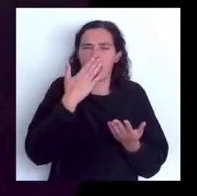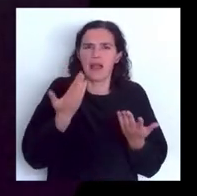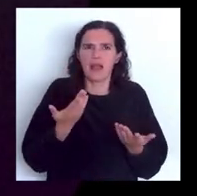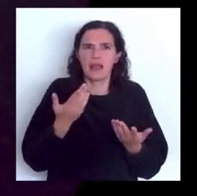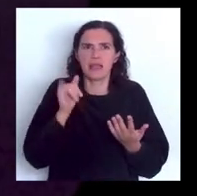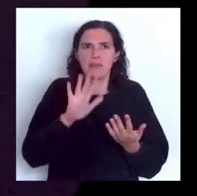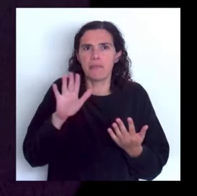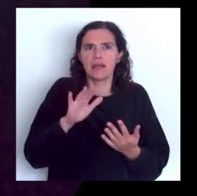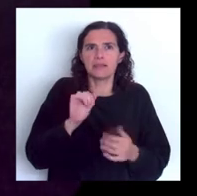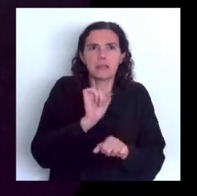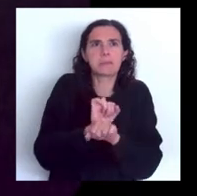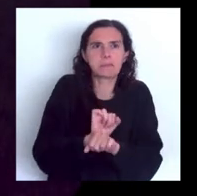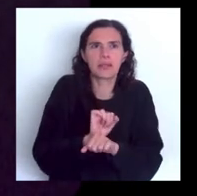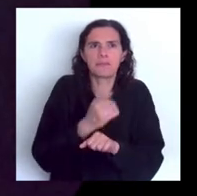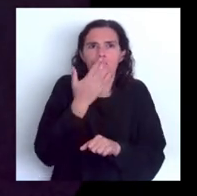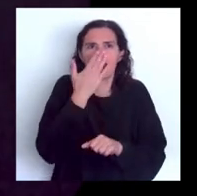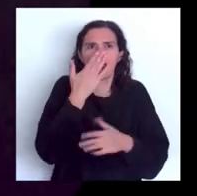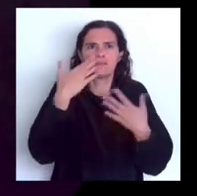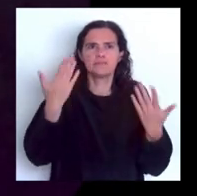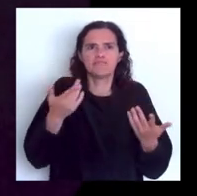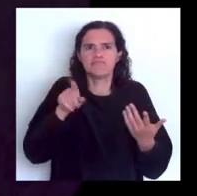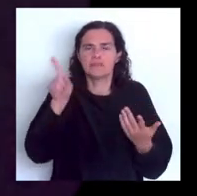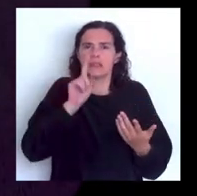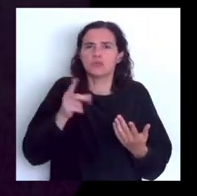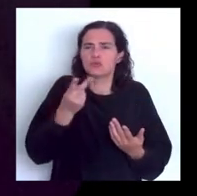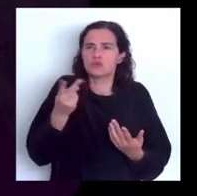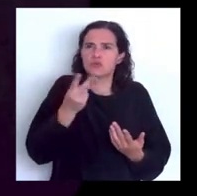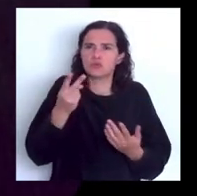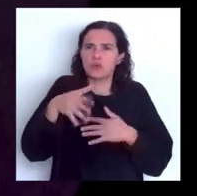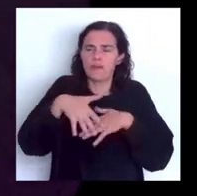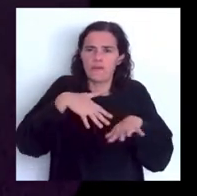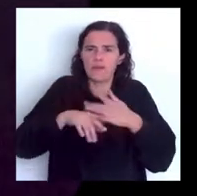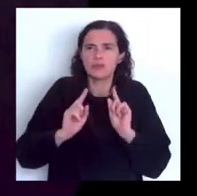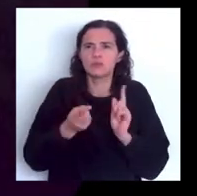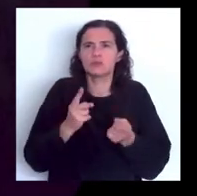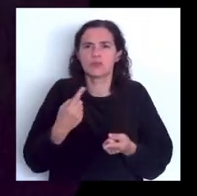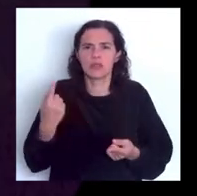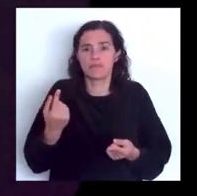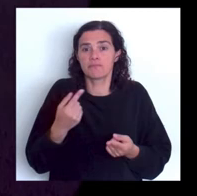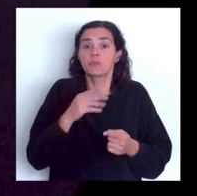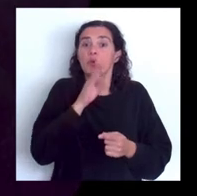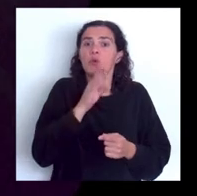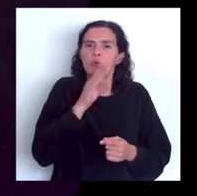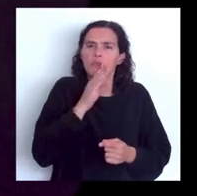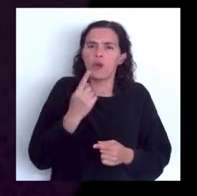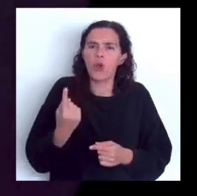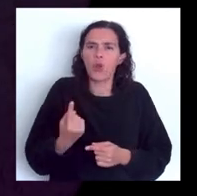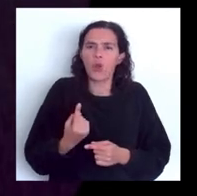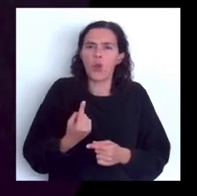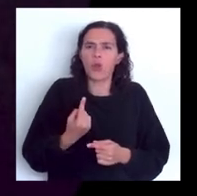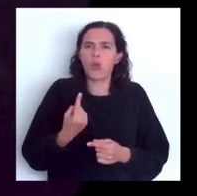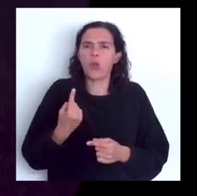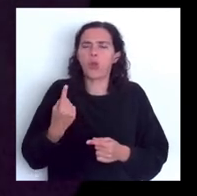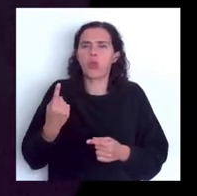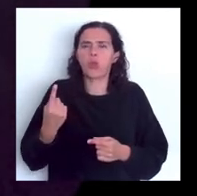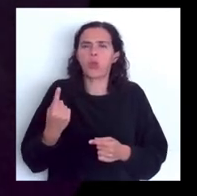is almost a still image, as if they manage to slow down the